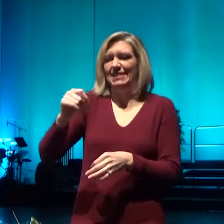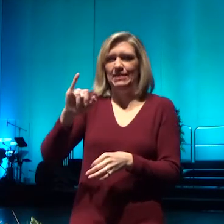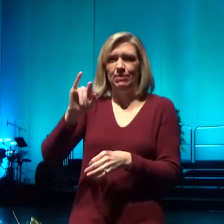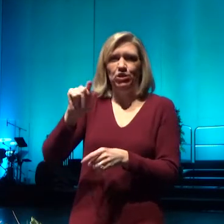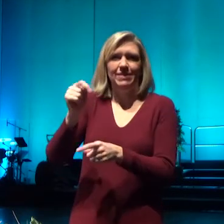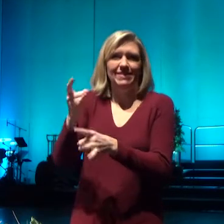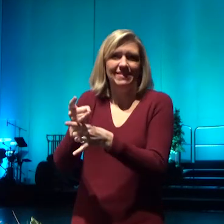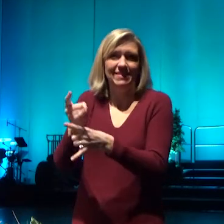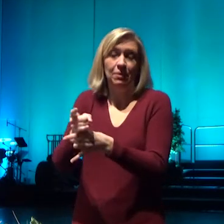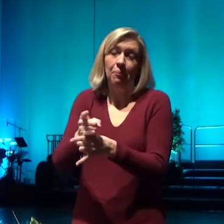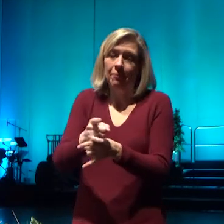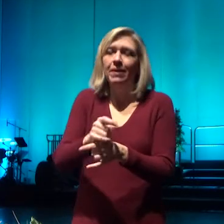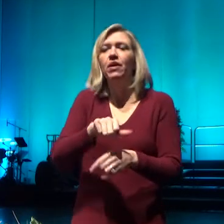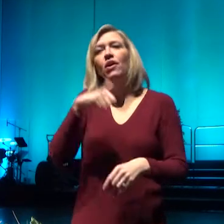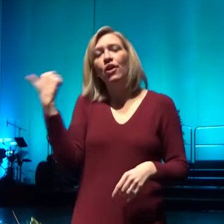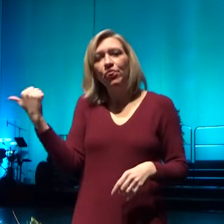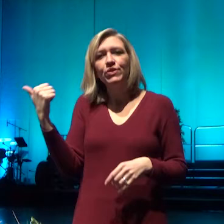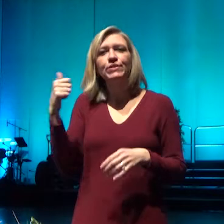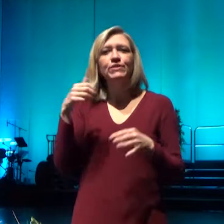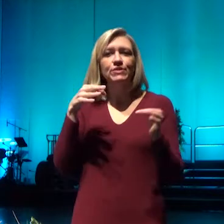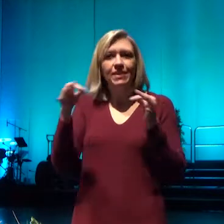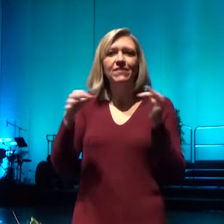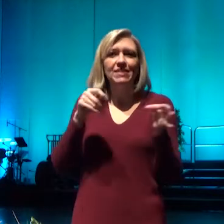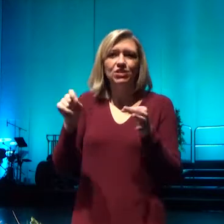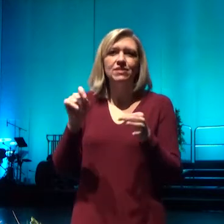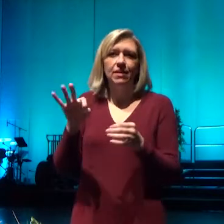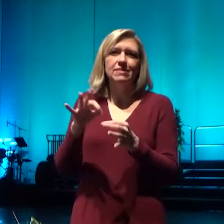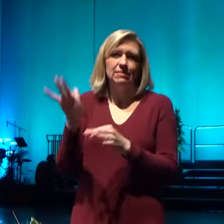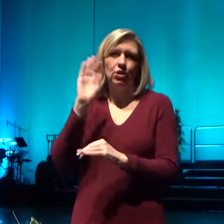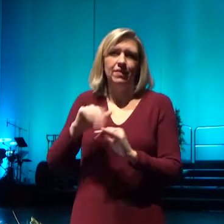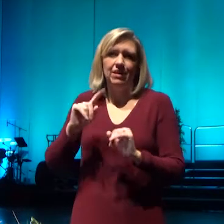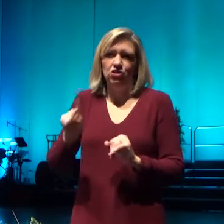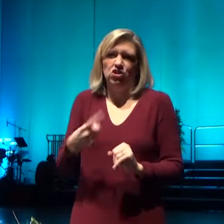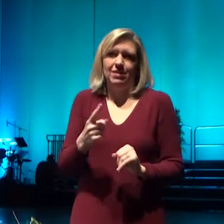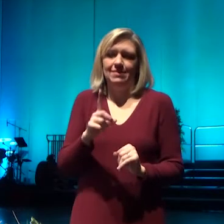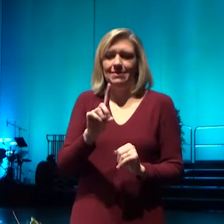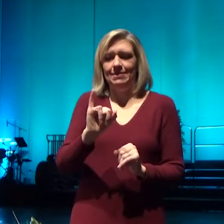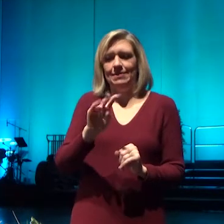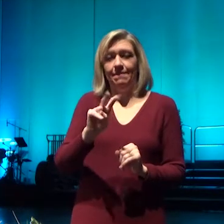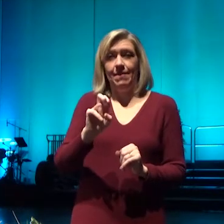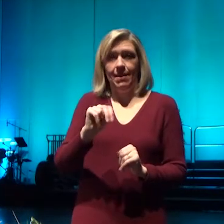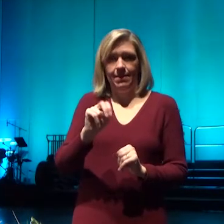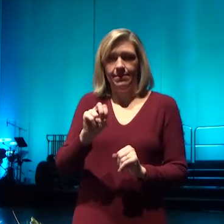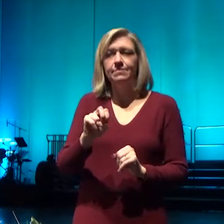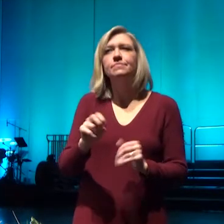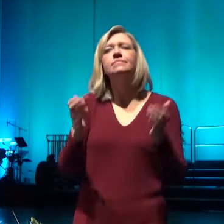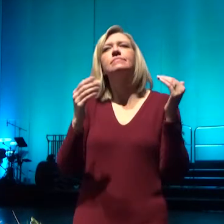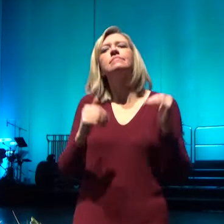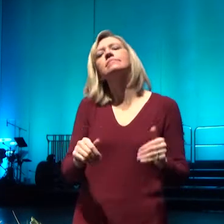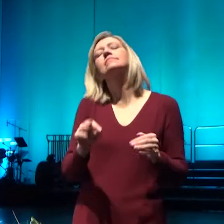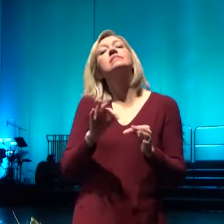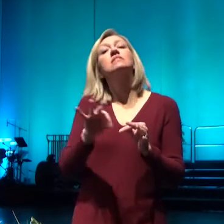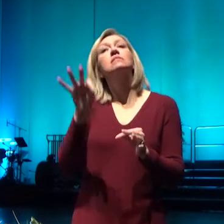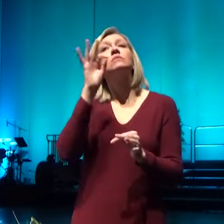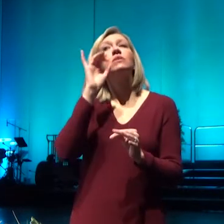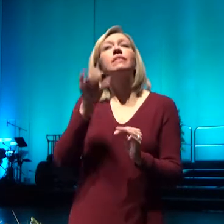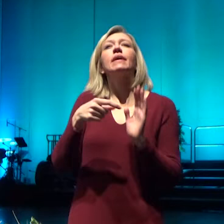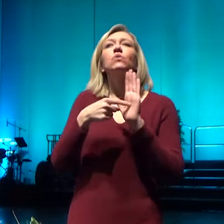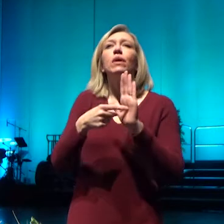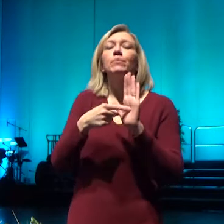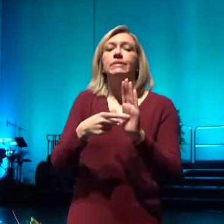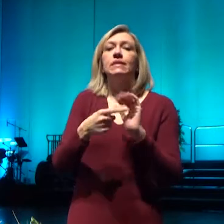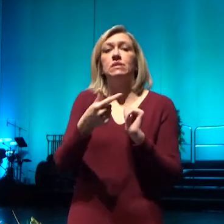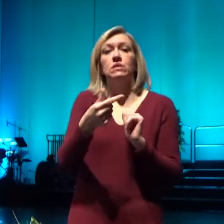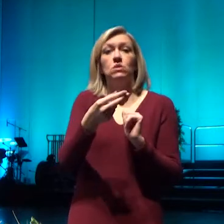something gives us that can be other things than just the divine. And then there's the spirit that represents